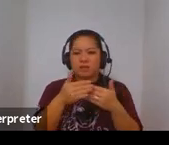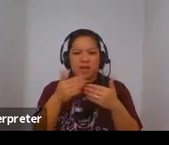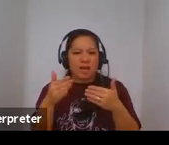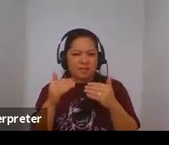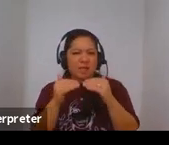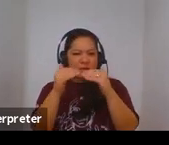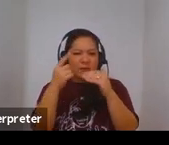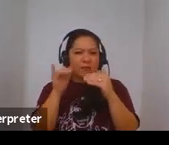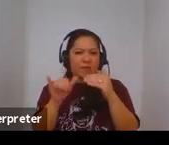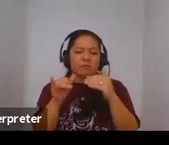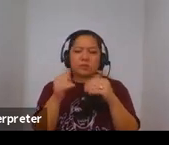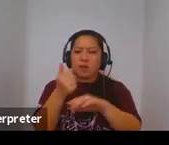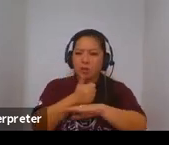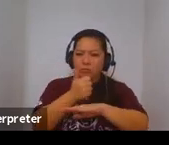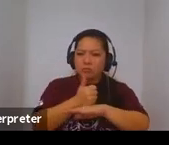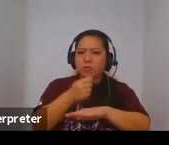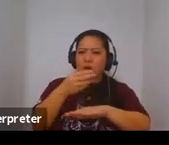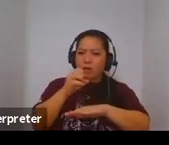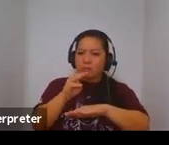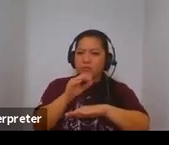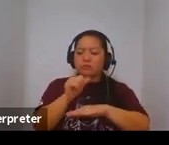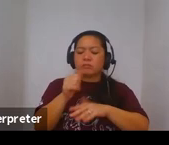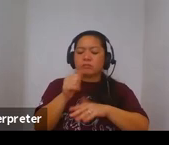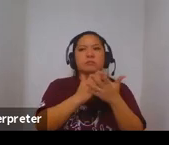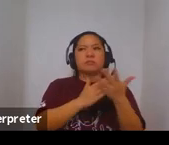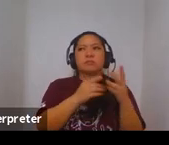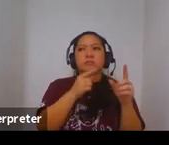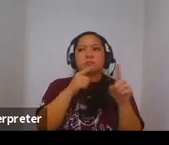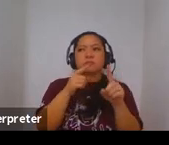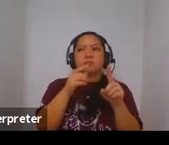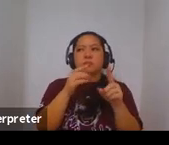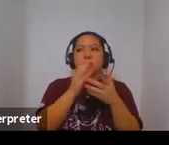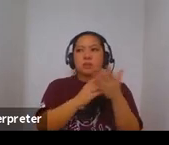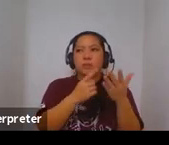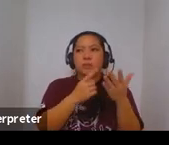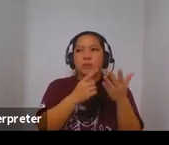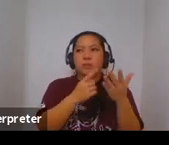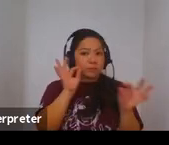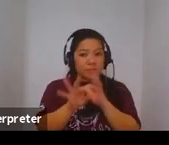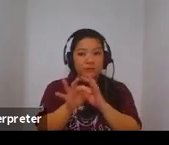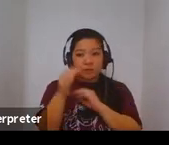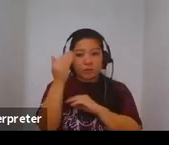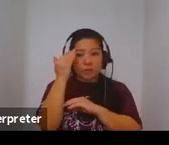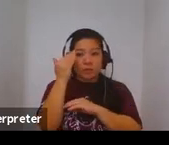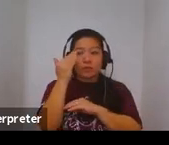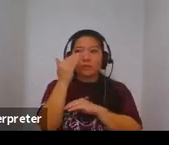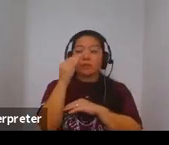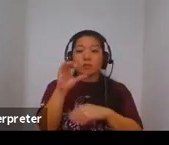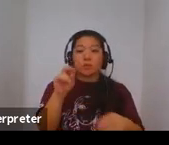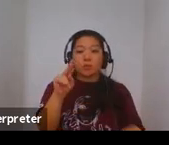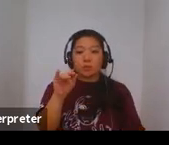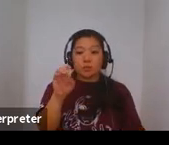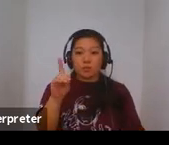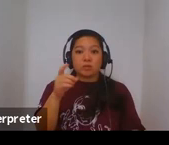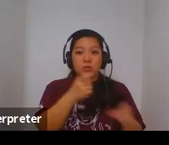of a continuum of harm that is more targeted towards someone specifically. Crude jokes, sexual comments,